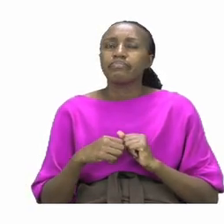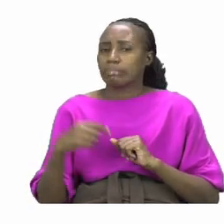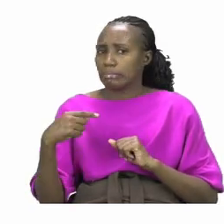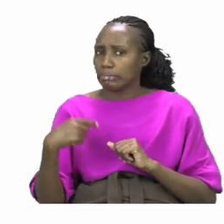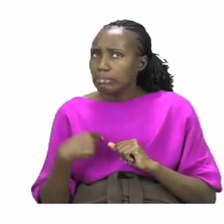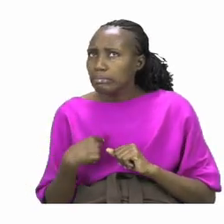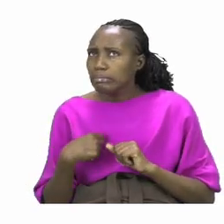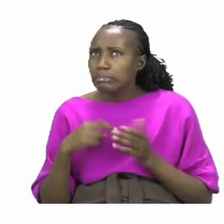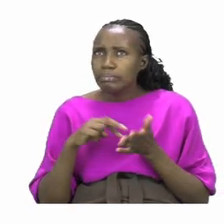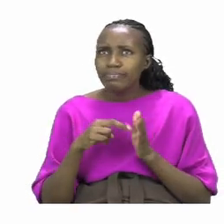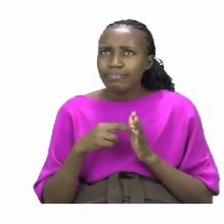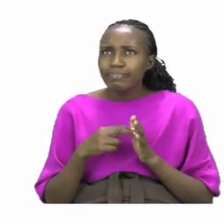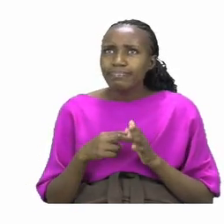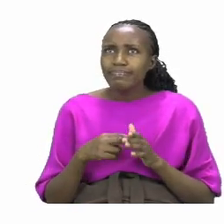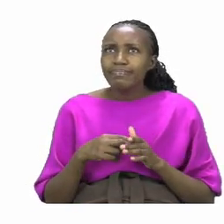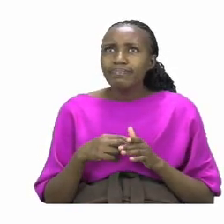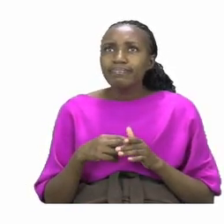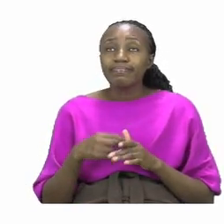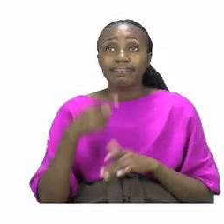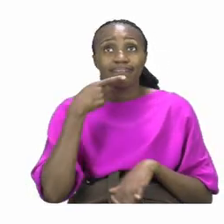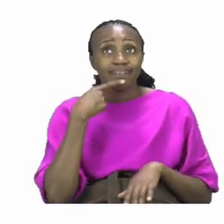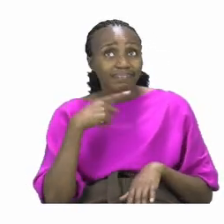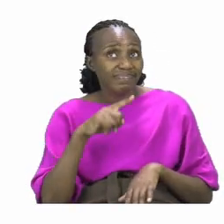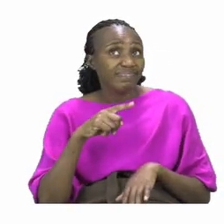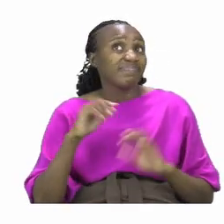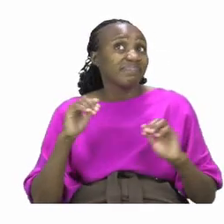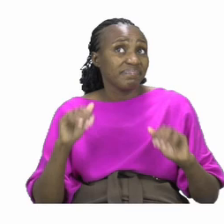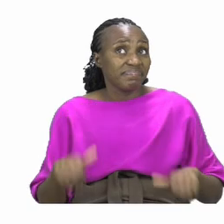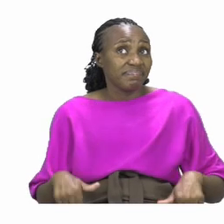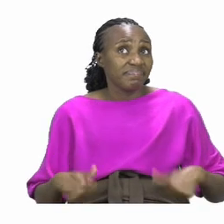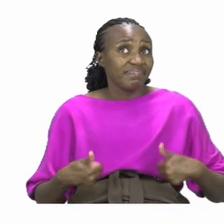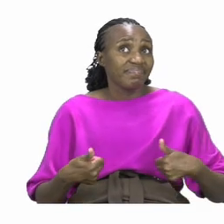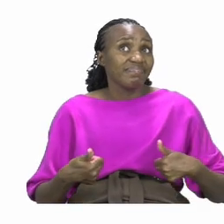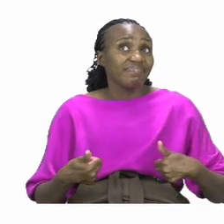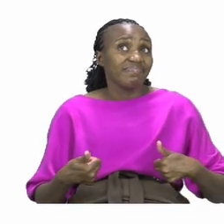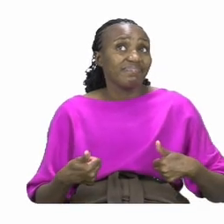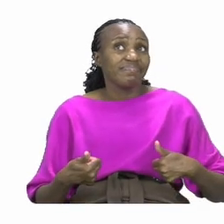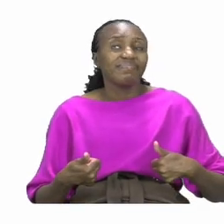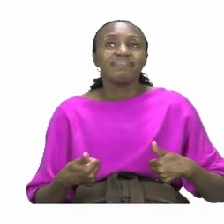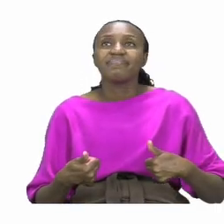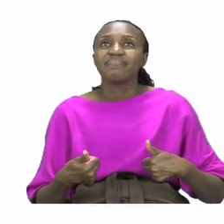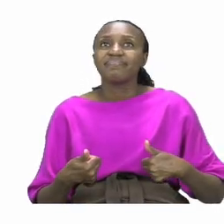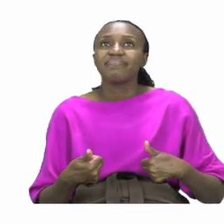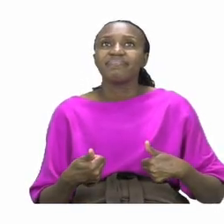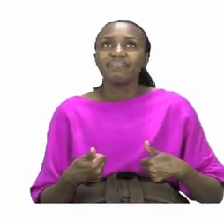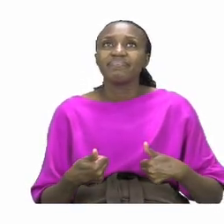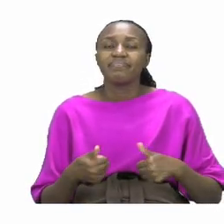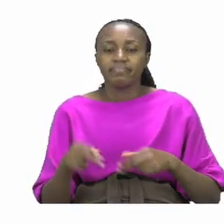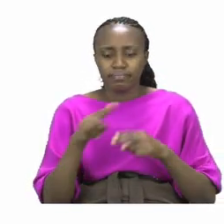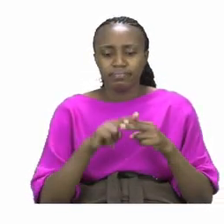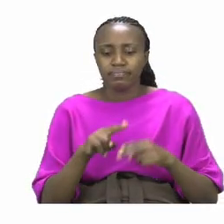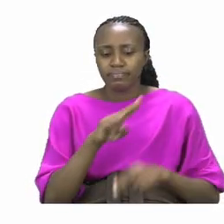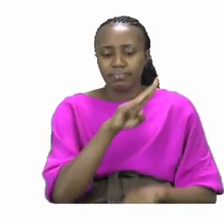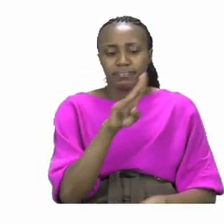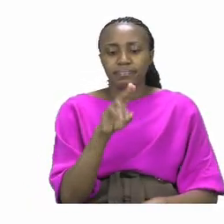talking about a male character. And that means we use the word